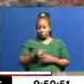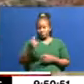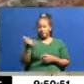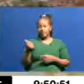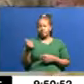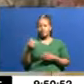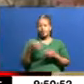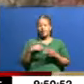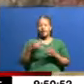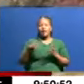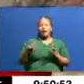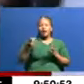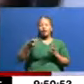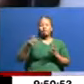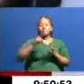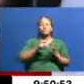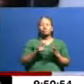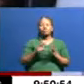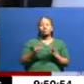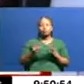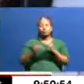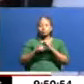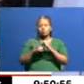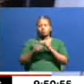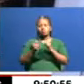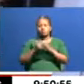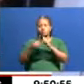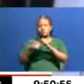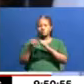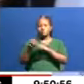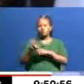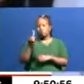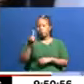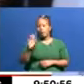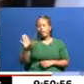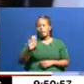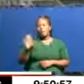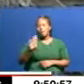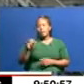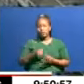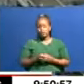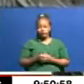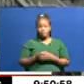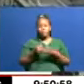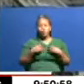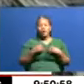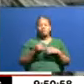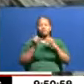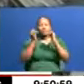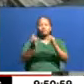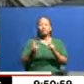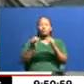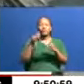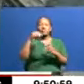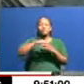by 19% to 16.1 billion shillings on account of completed and new capital investments supporting